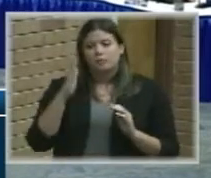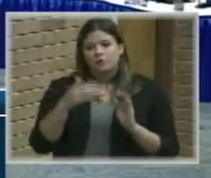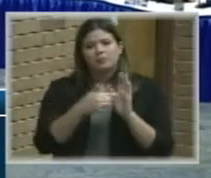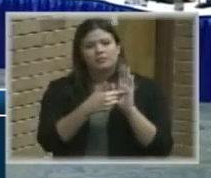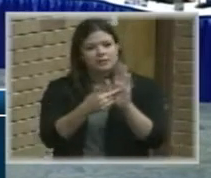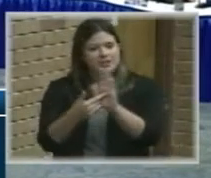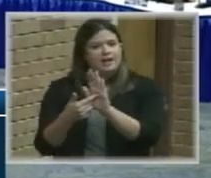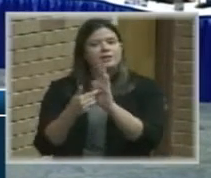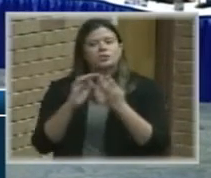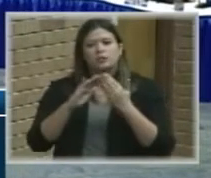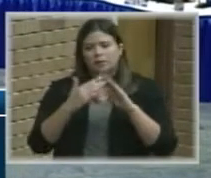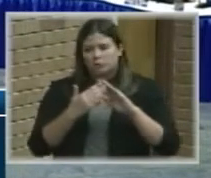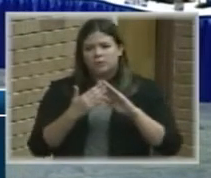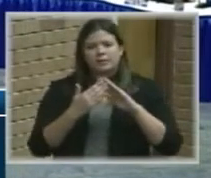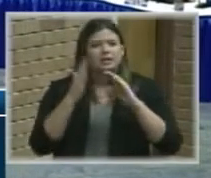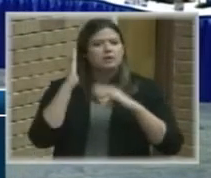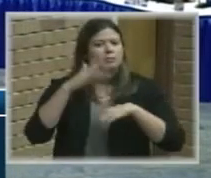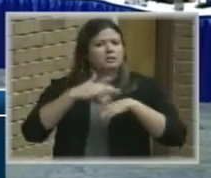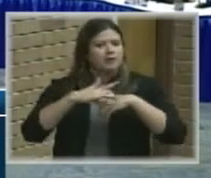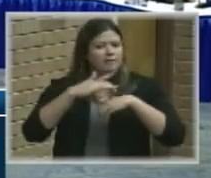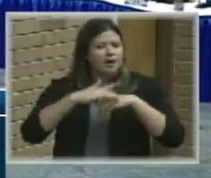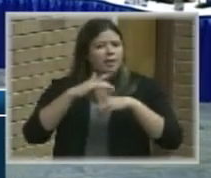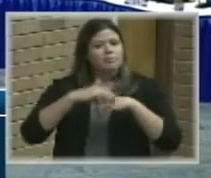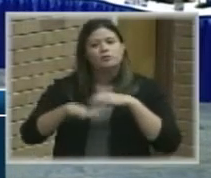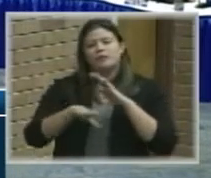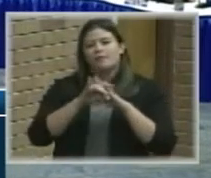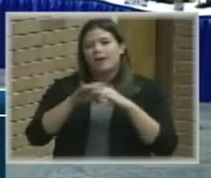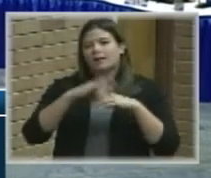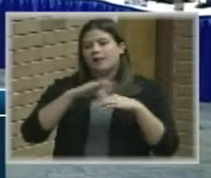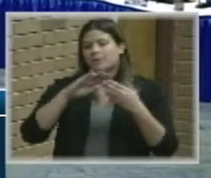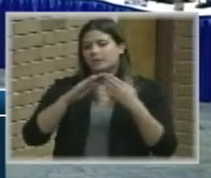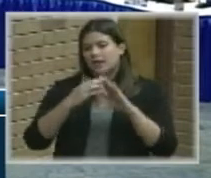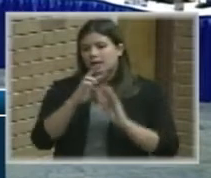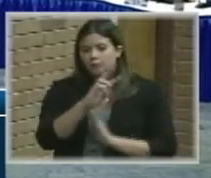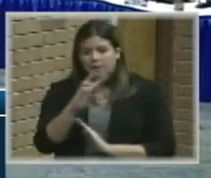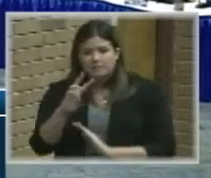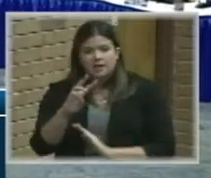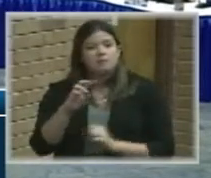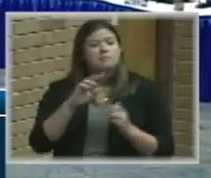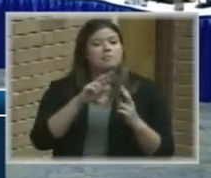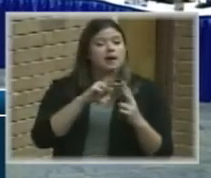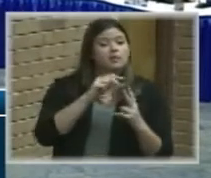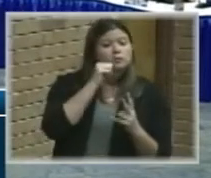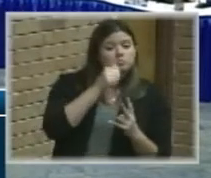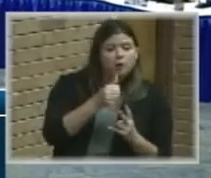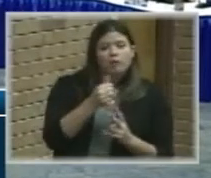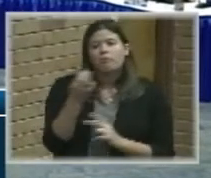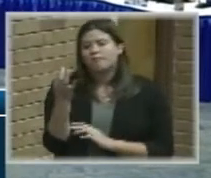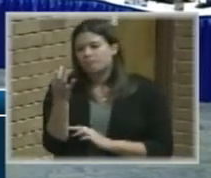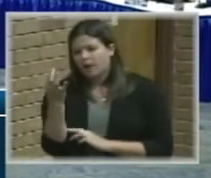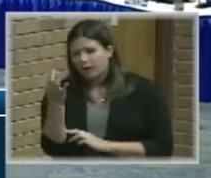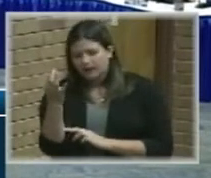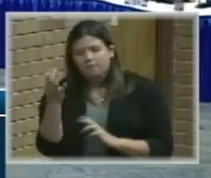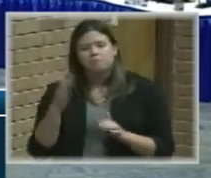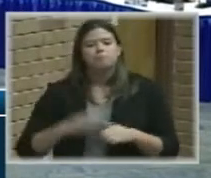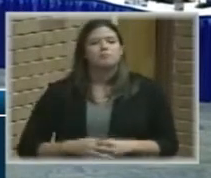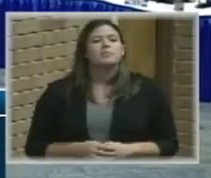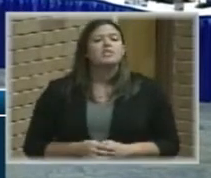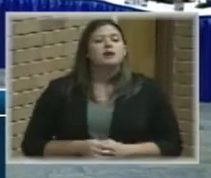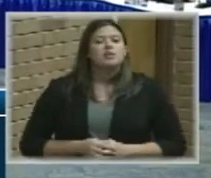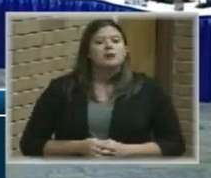will be available on the town's webpage either tomorrow or Friday. But